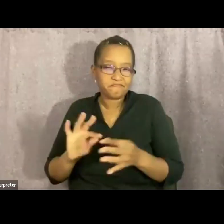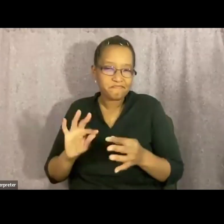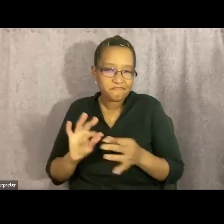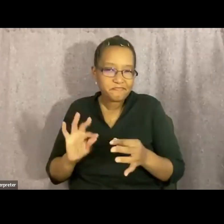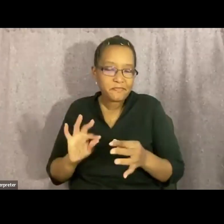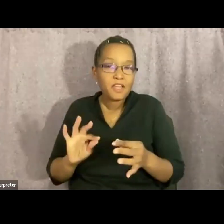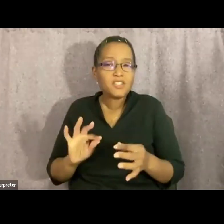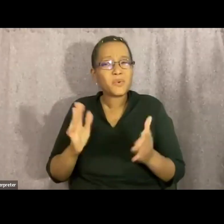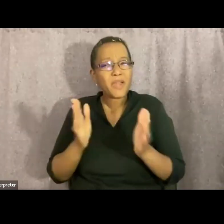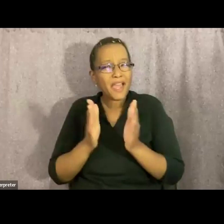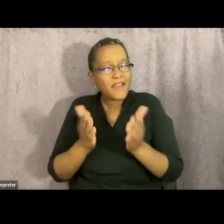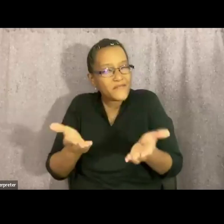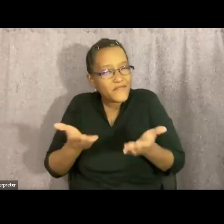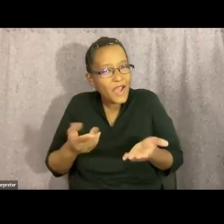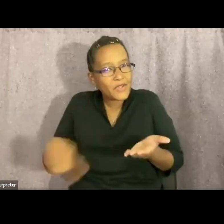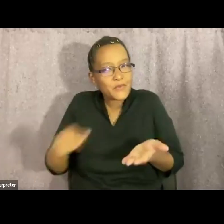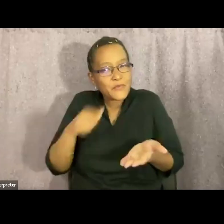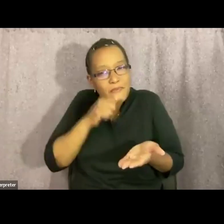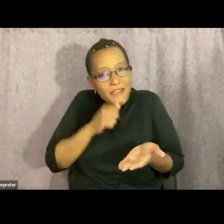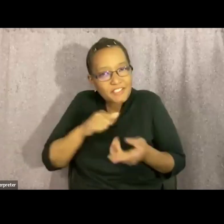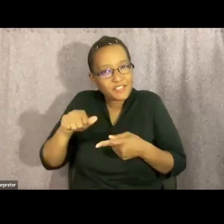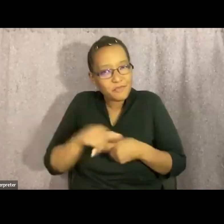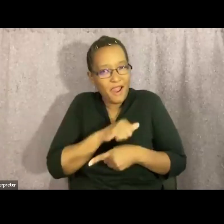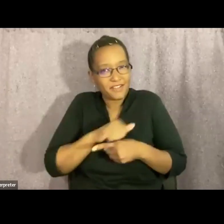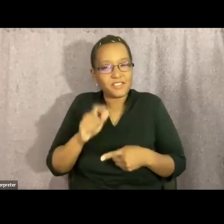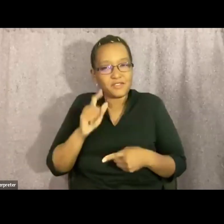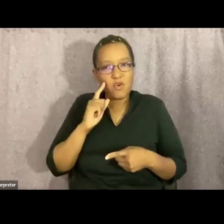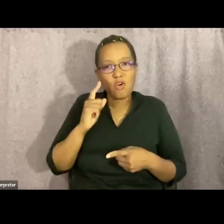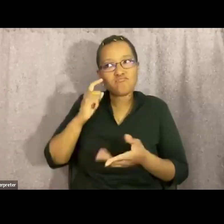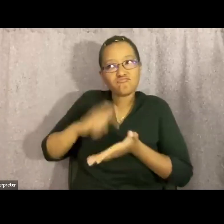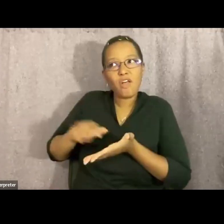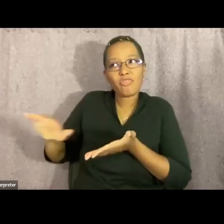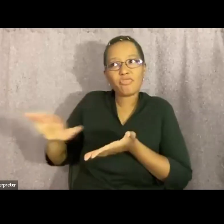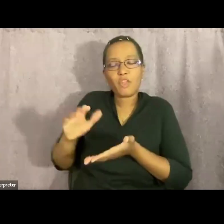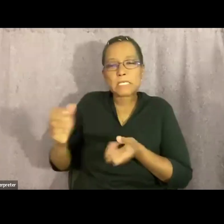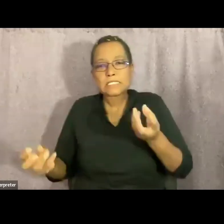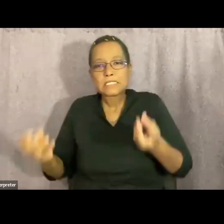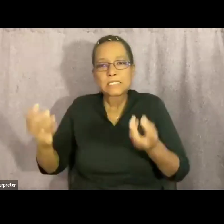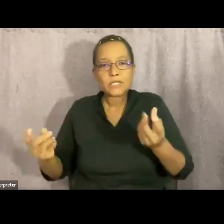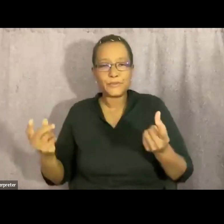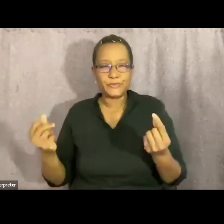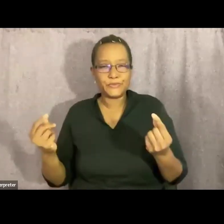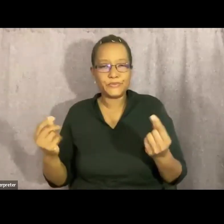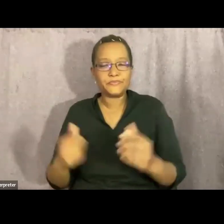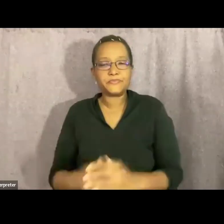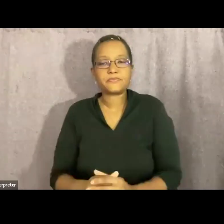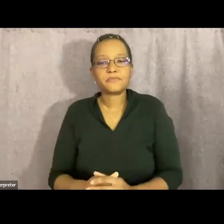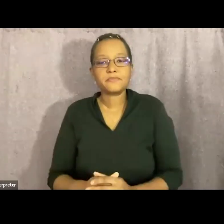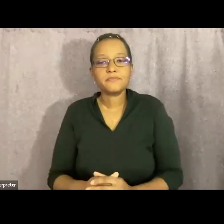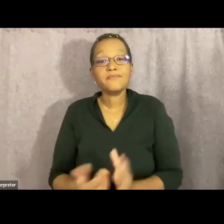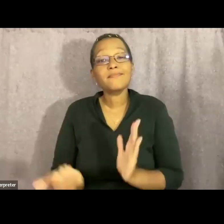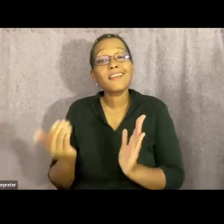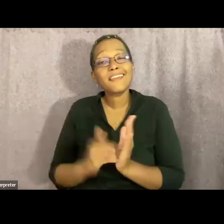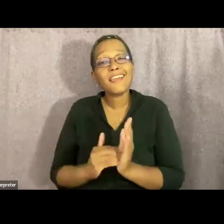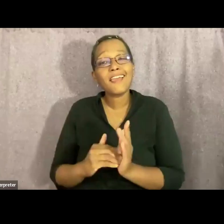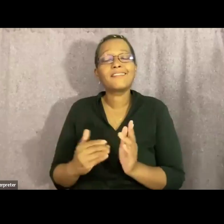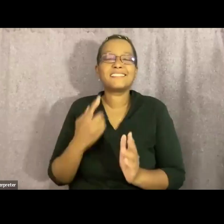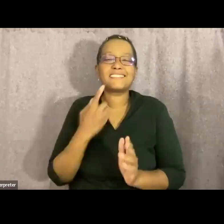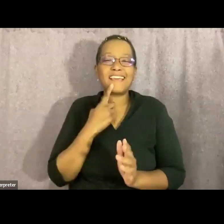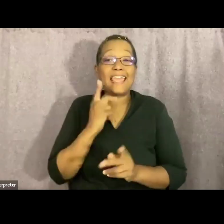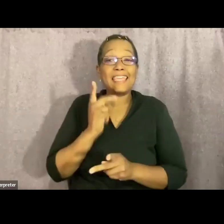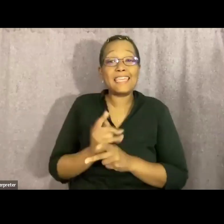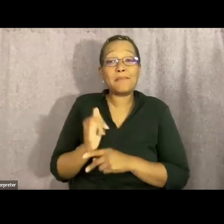the demand of juggling these tasks today. As always, a warm reminder to keep it cute,